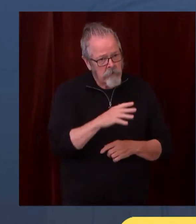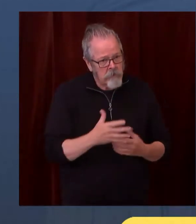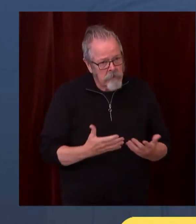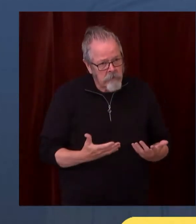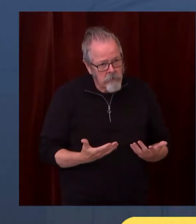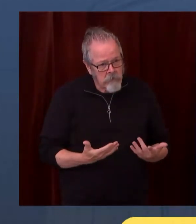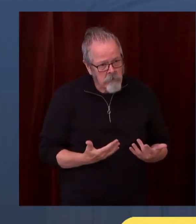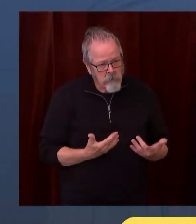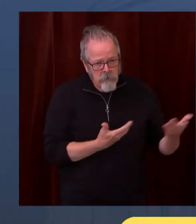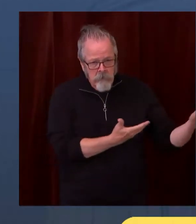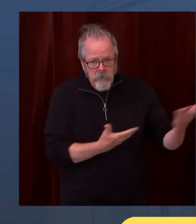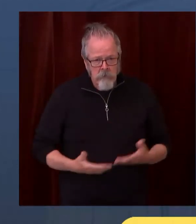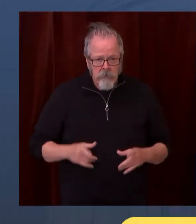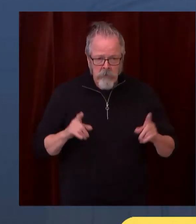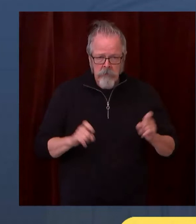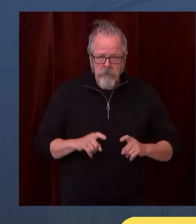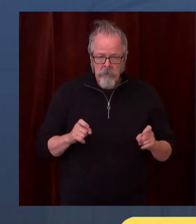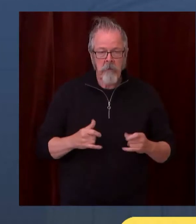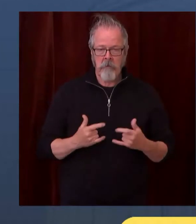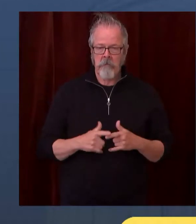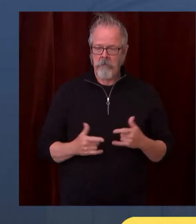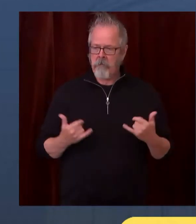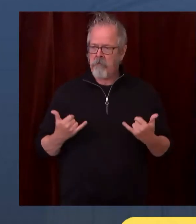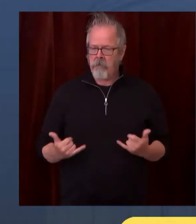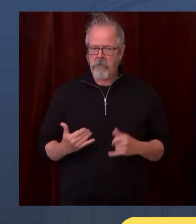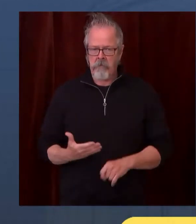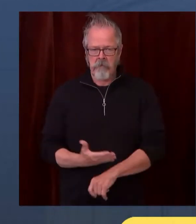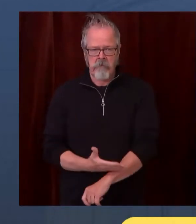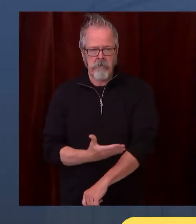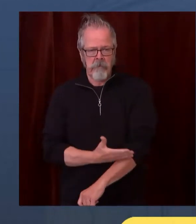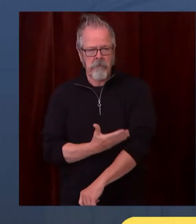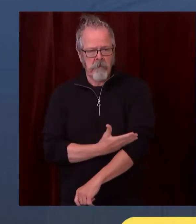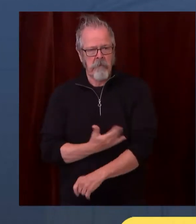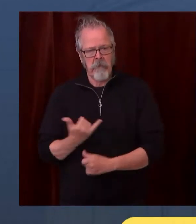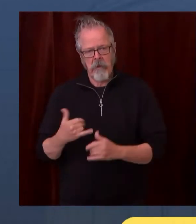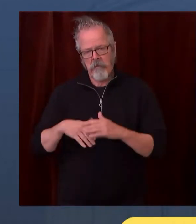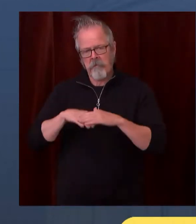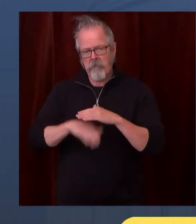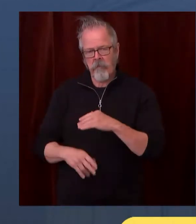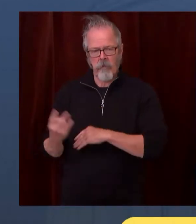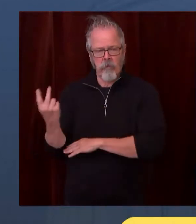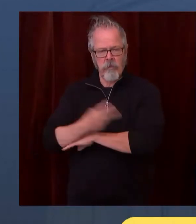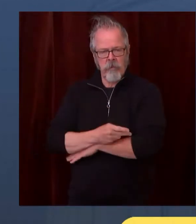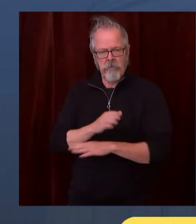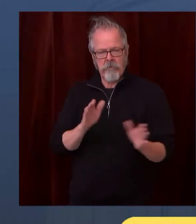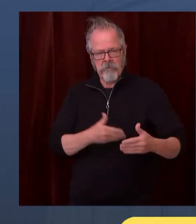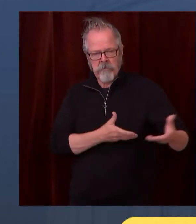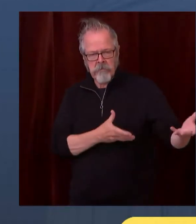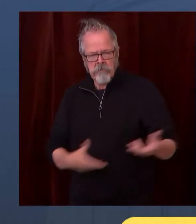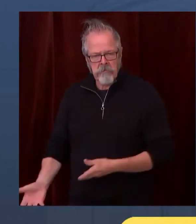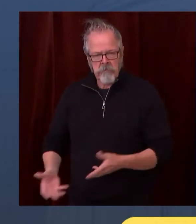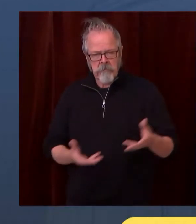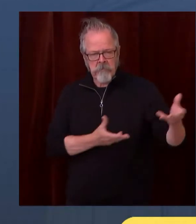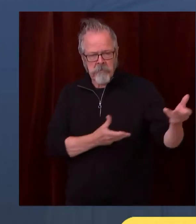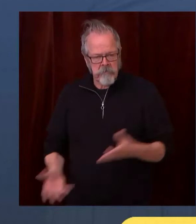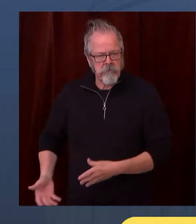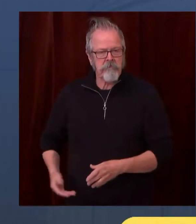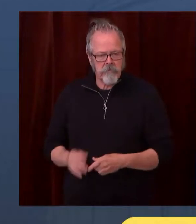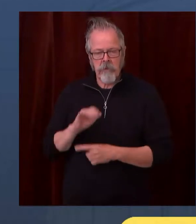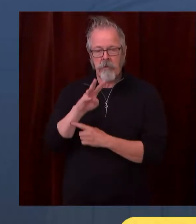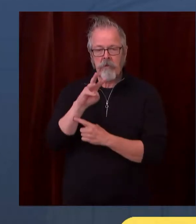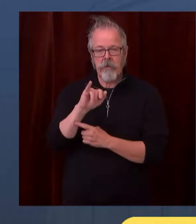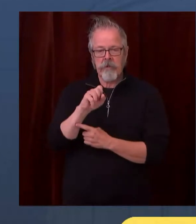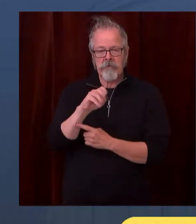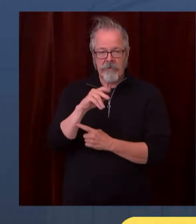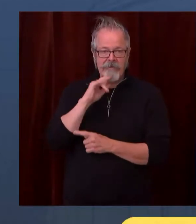Right. For most of our in-state labs, we're in that 2-day, anywhere from 1 to 3 days, but period, yes. So